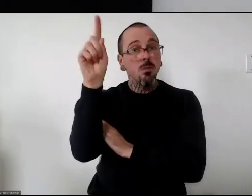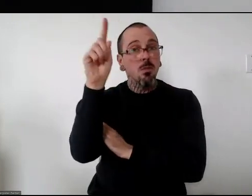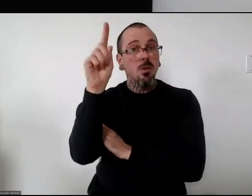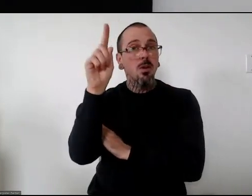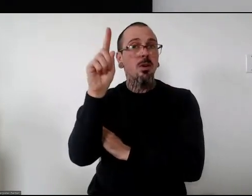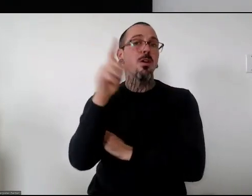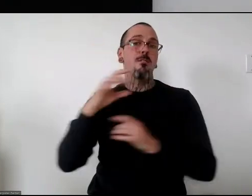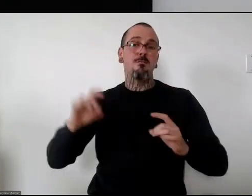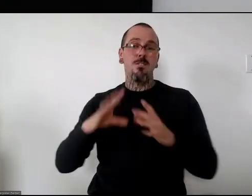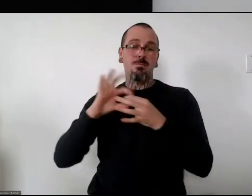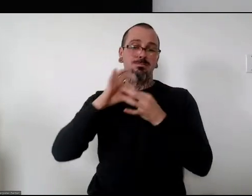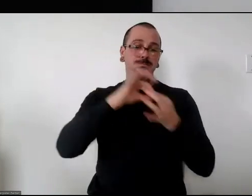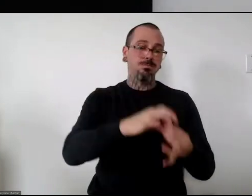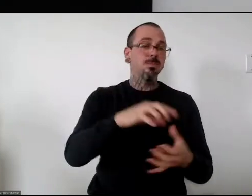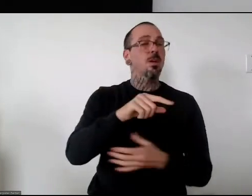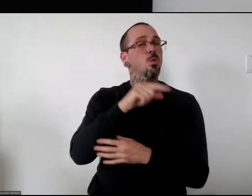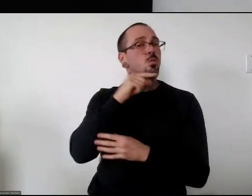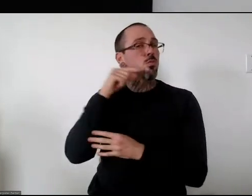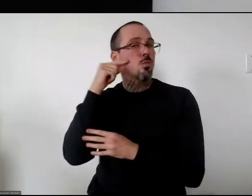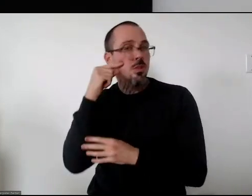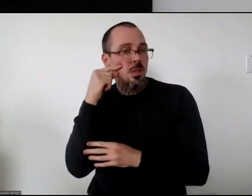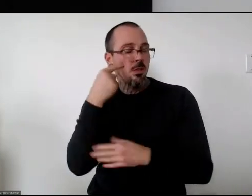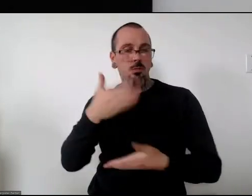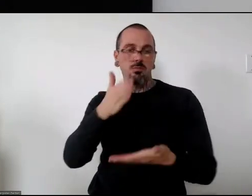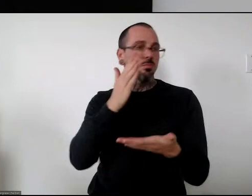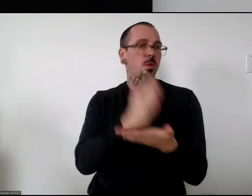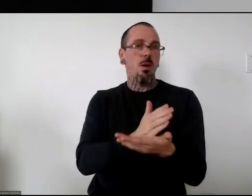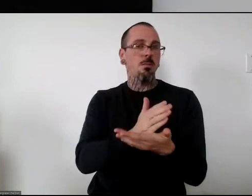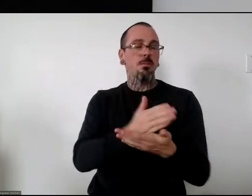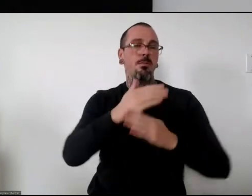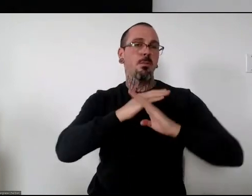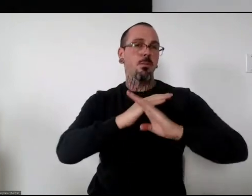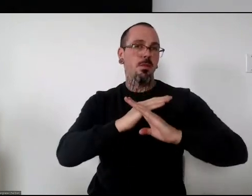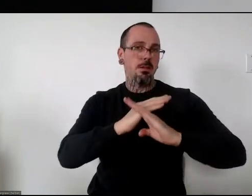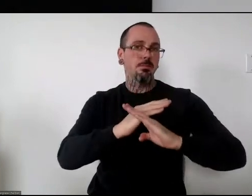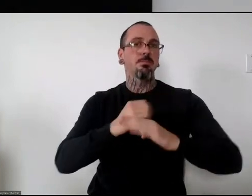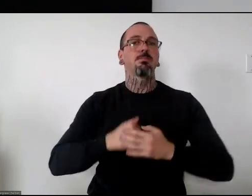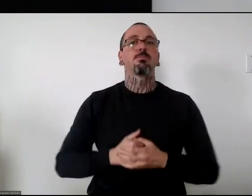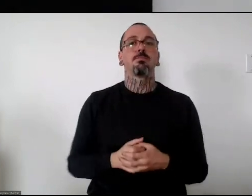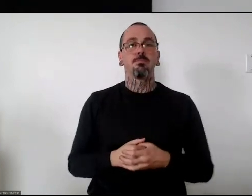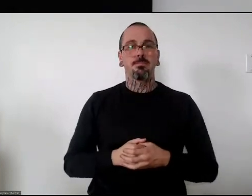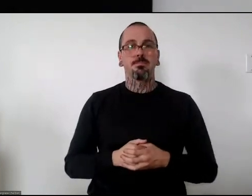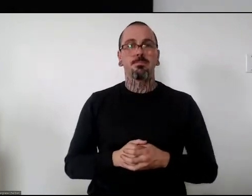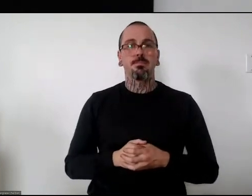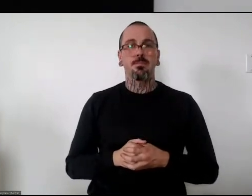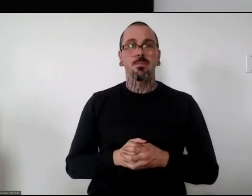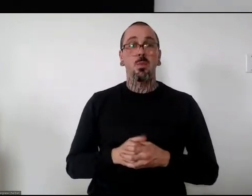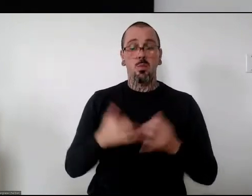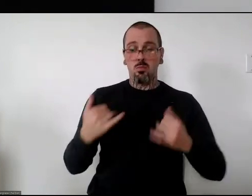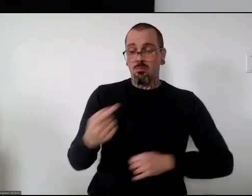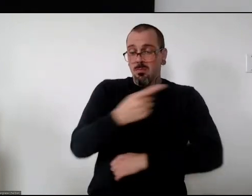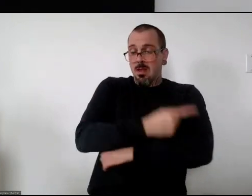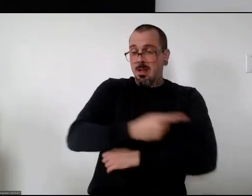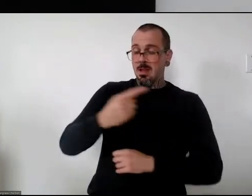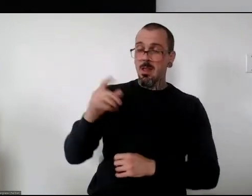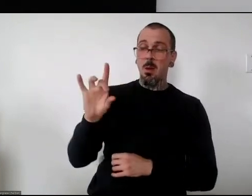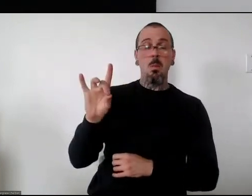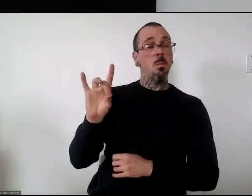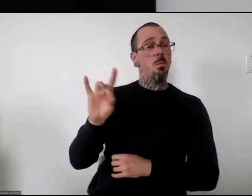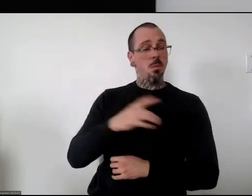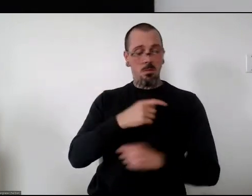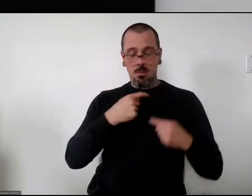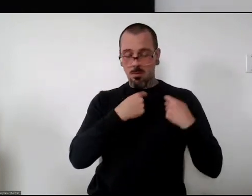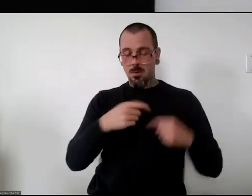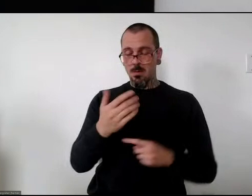in violence prevention. We are proud that we are raising the Purple Ribbon flag once again. It will be flown